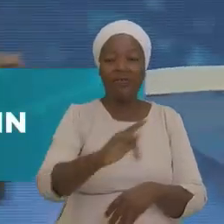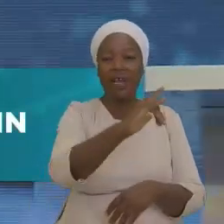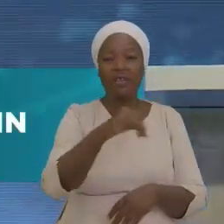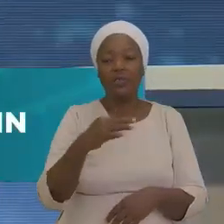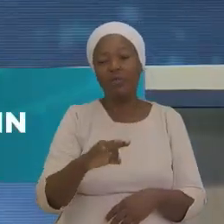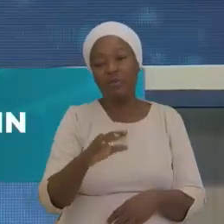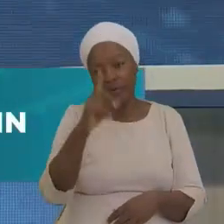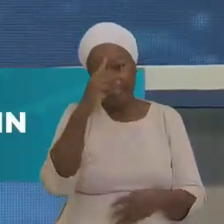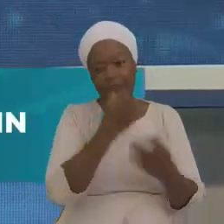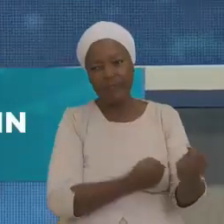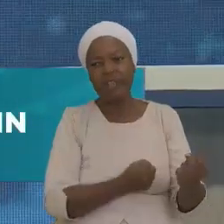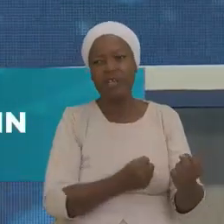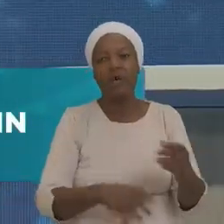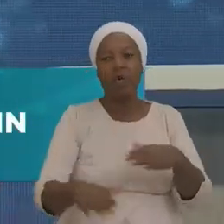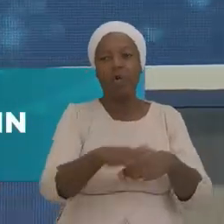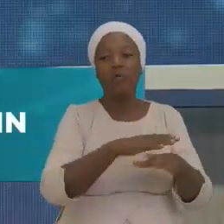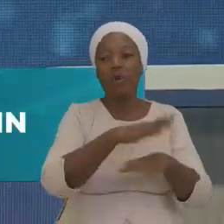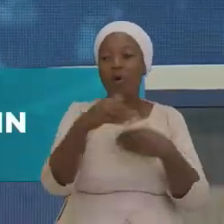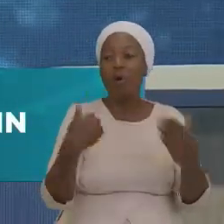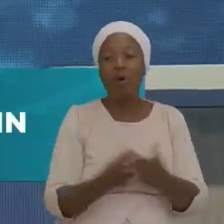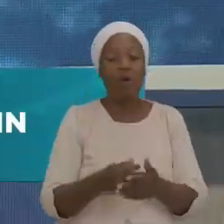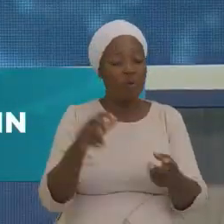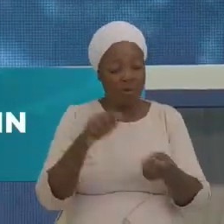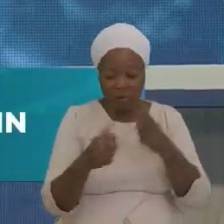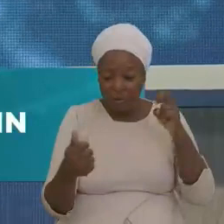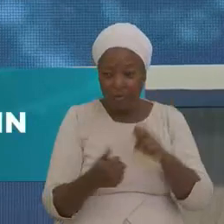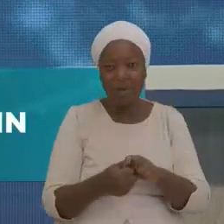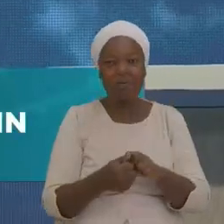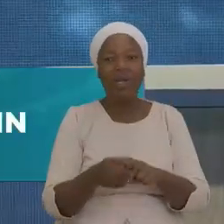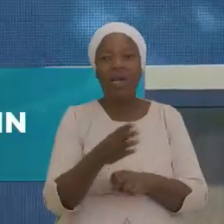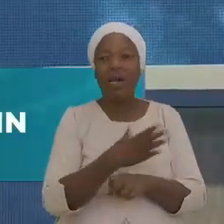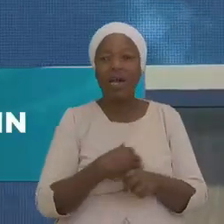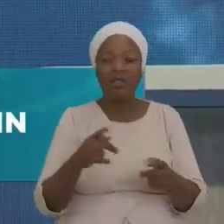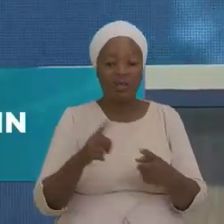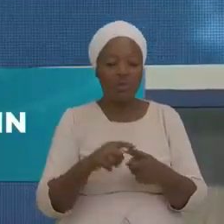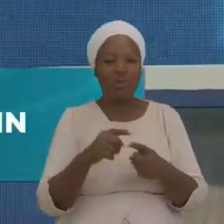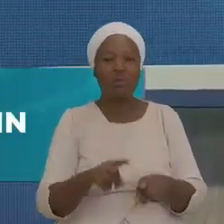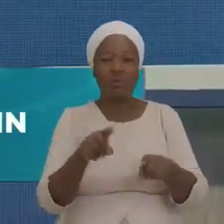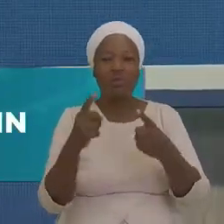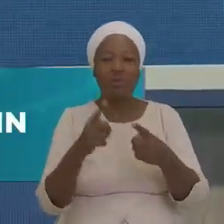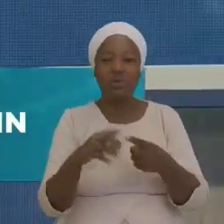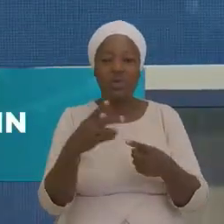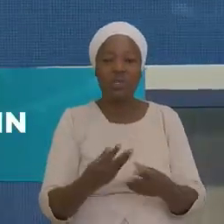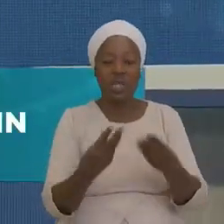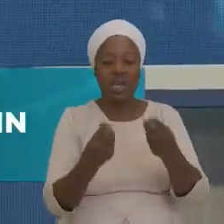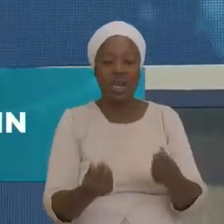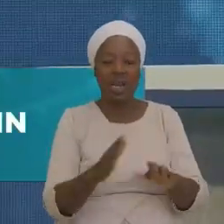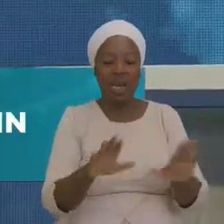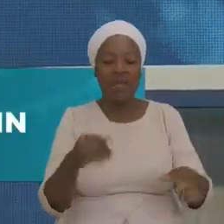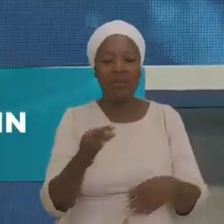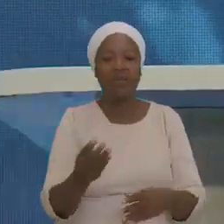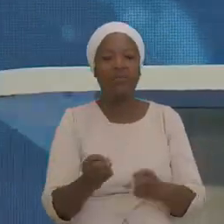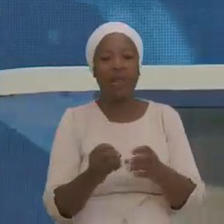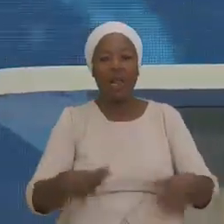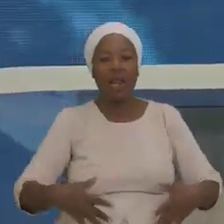faith over every difficulty, and we're going to land on life abundant in